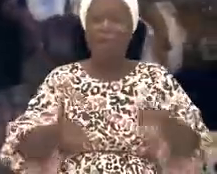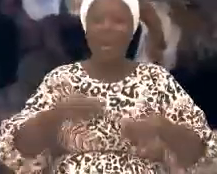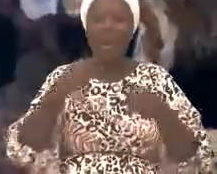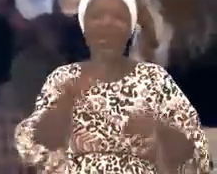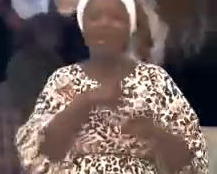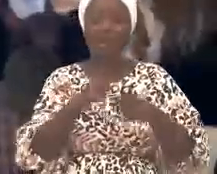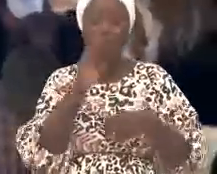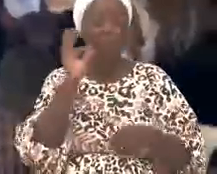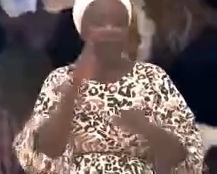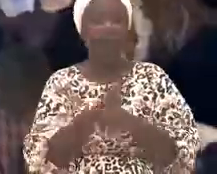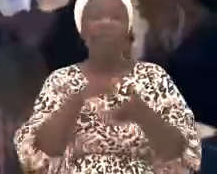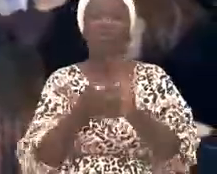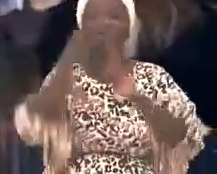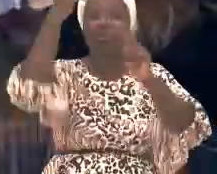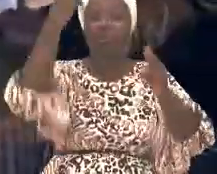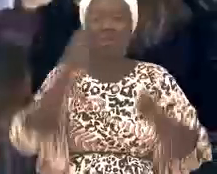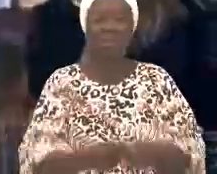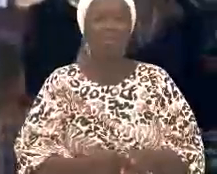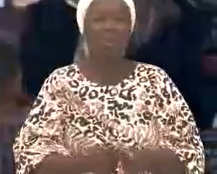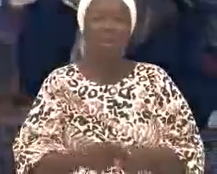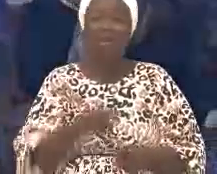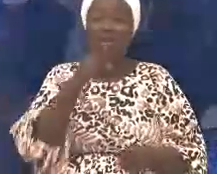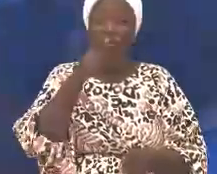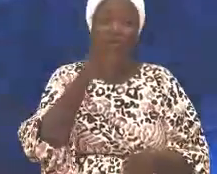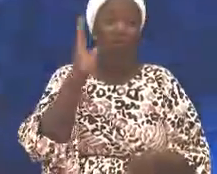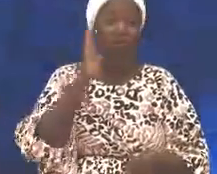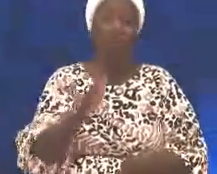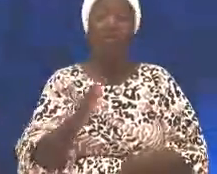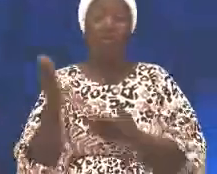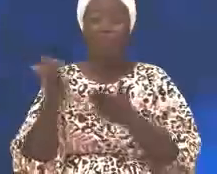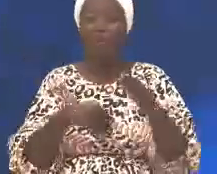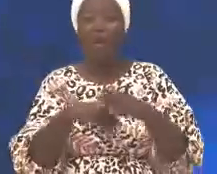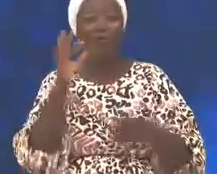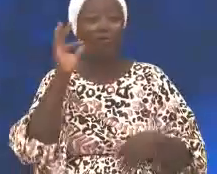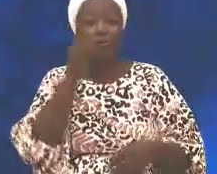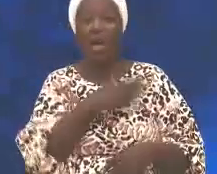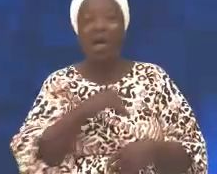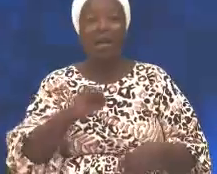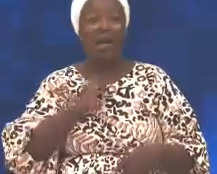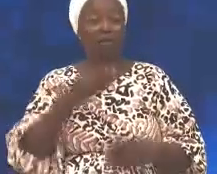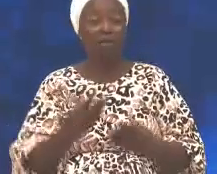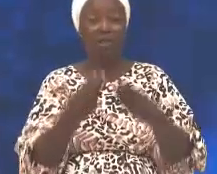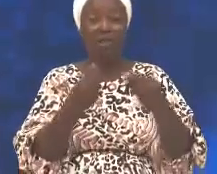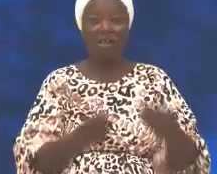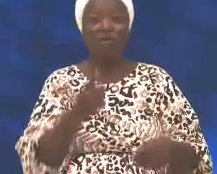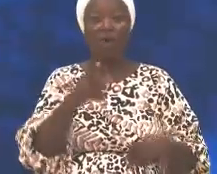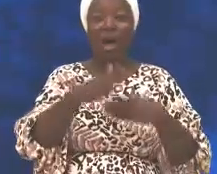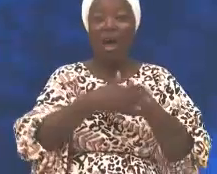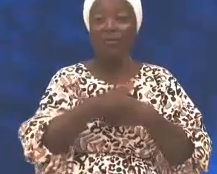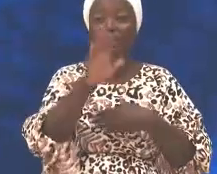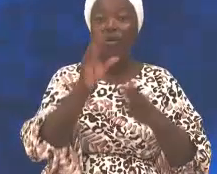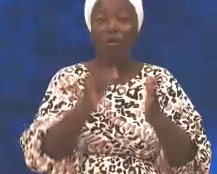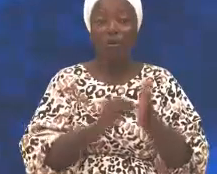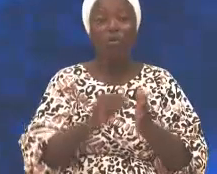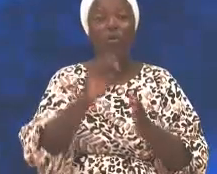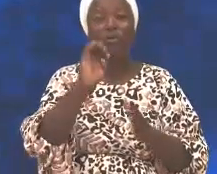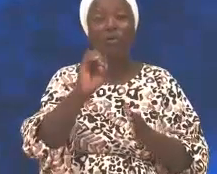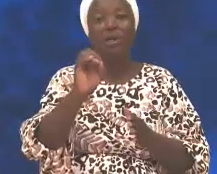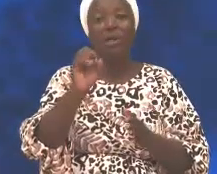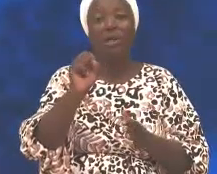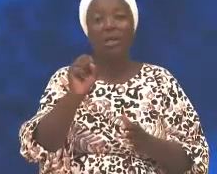name. They'll bring forth fruit, and I will settle you after your